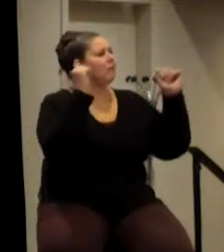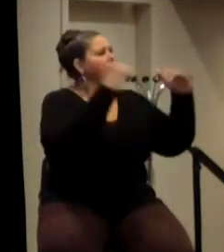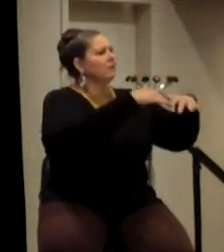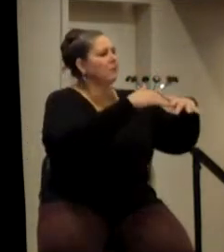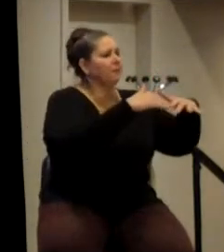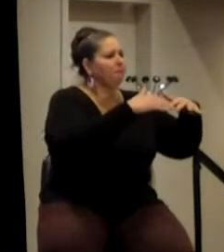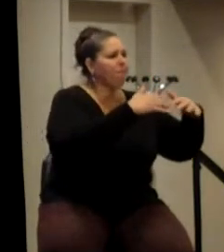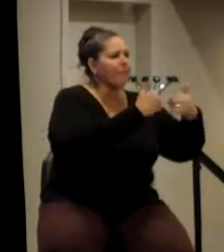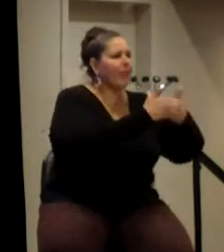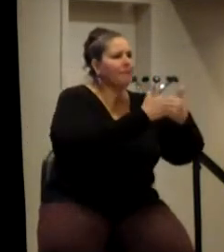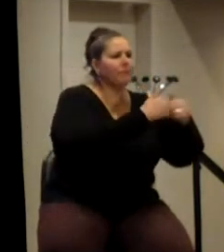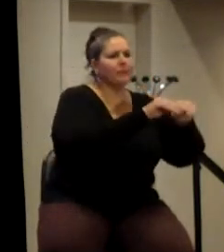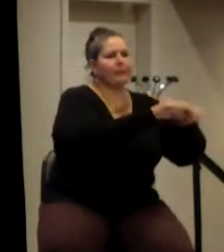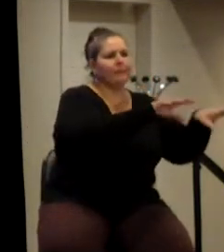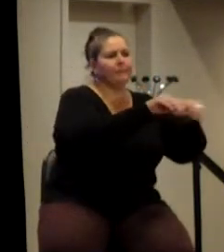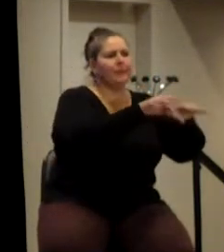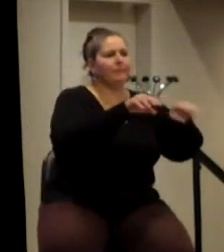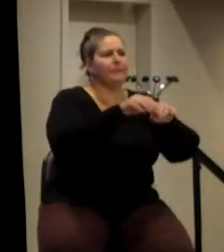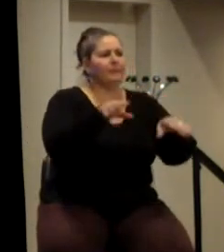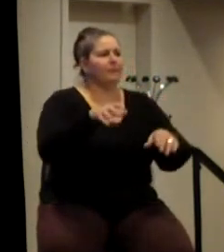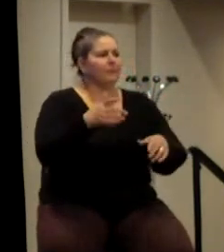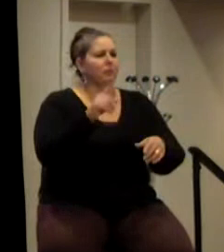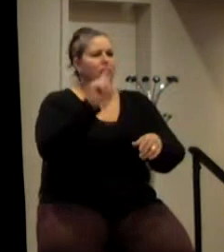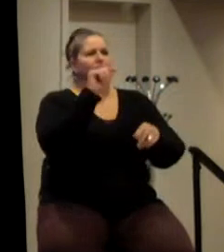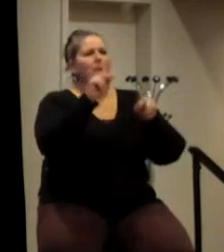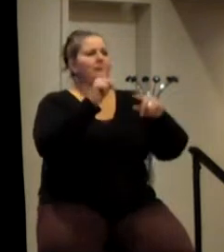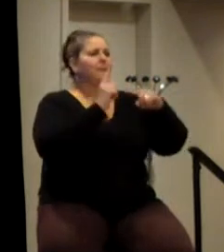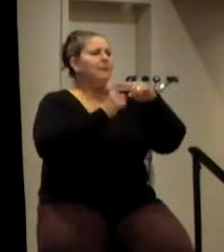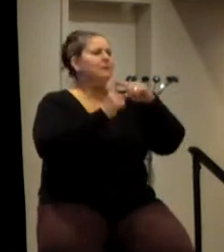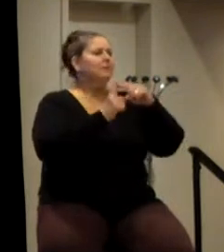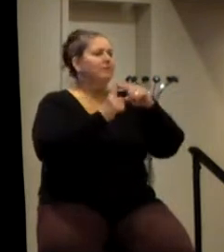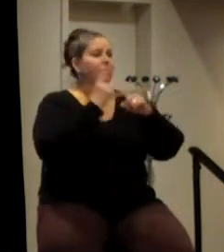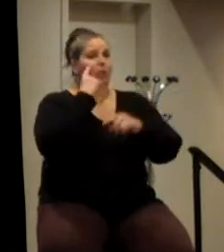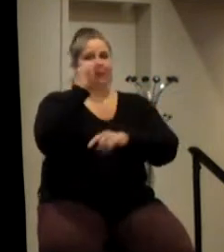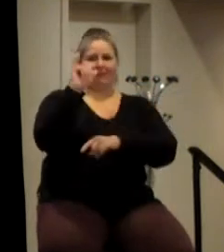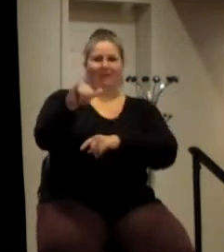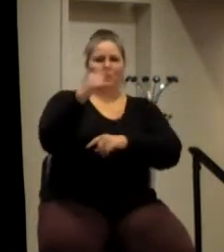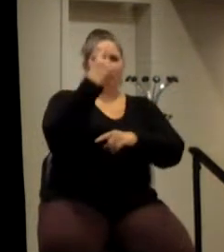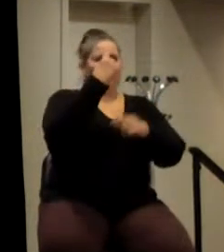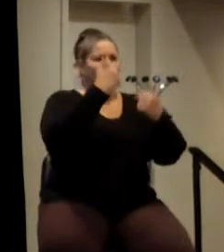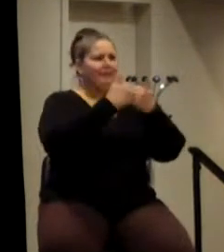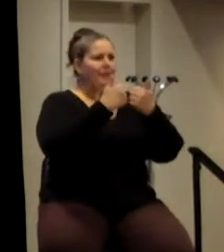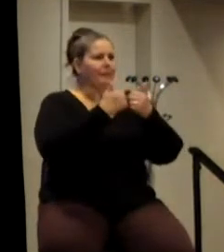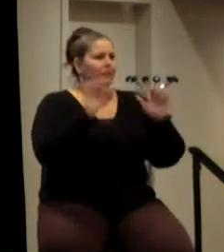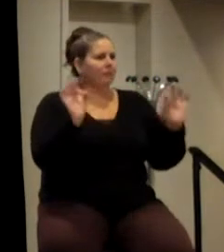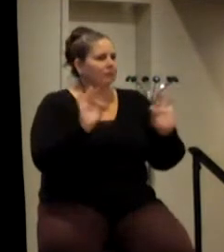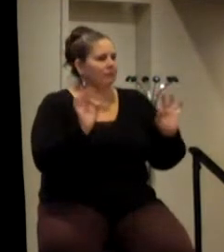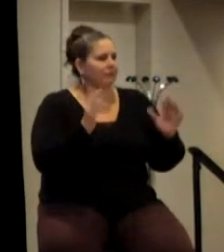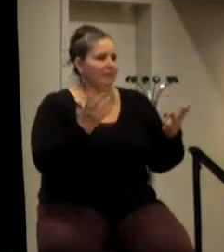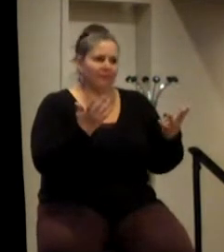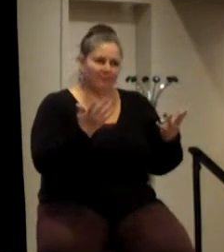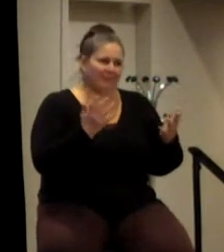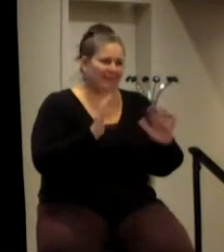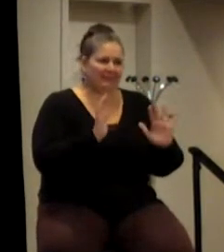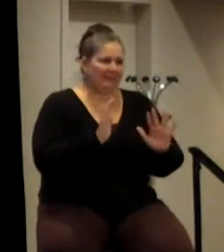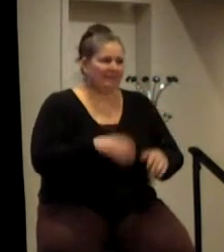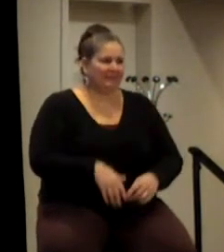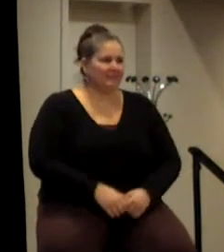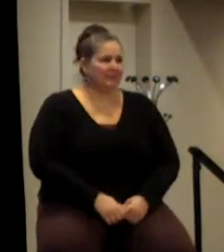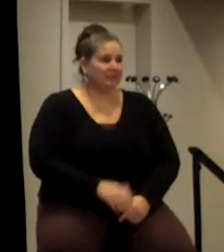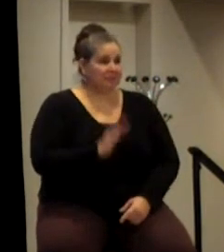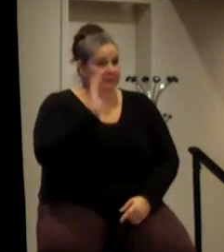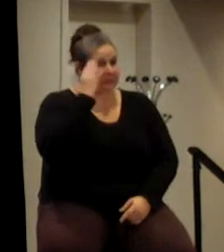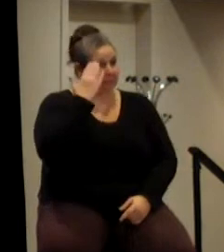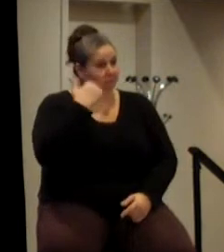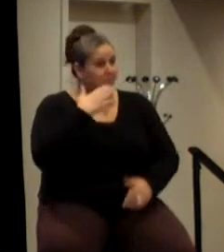game. Our rule has already worked. We've already had situations where student athletes